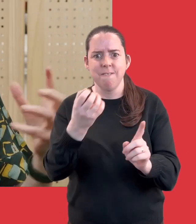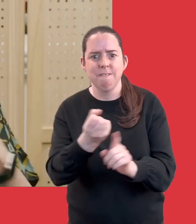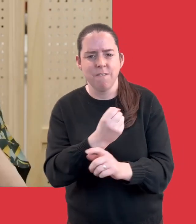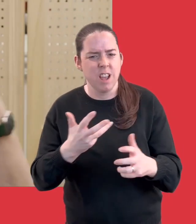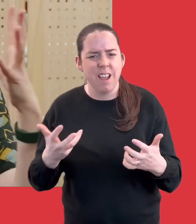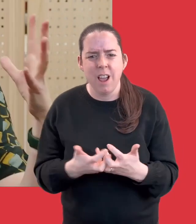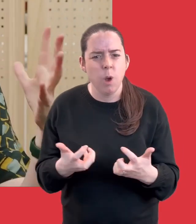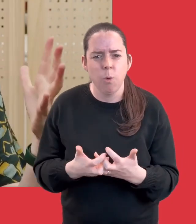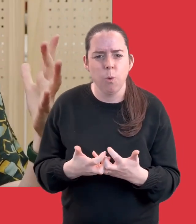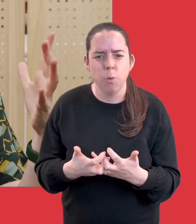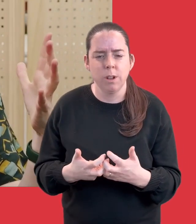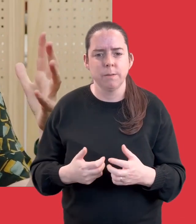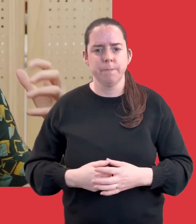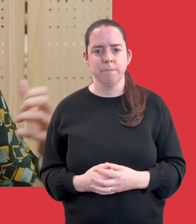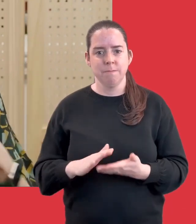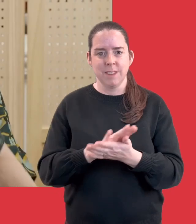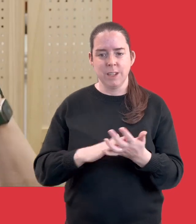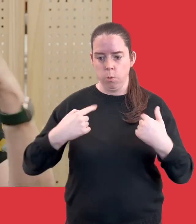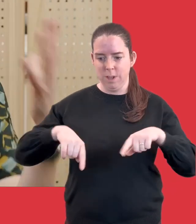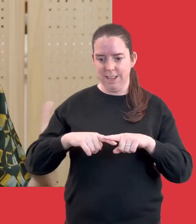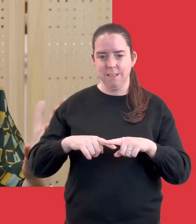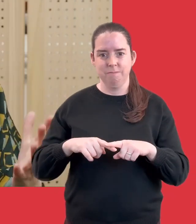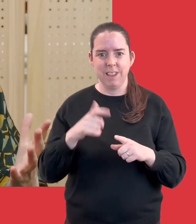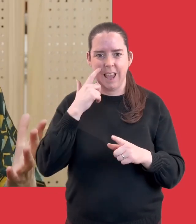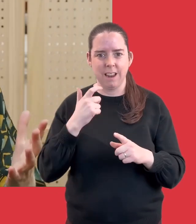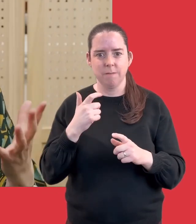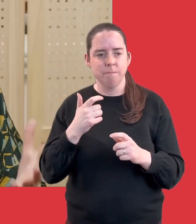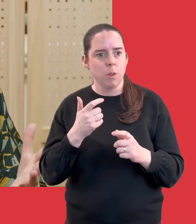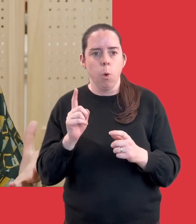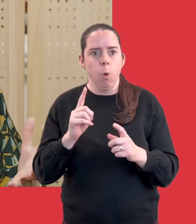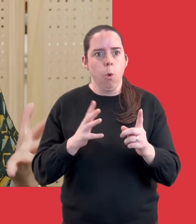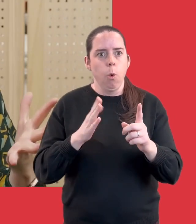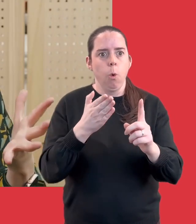full of greater possibilities, so that we as human beings can fulfill our